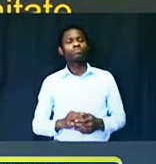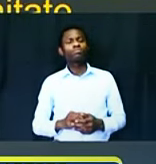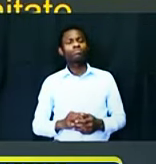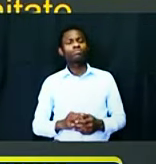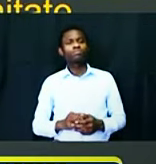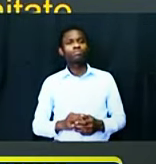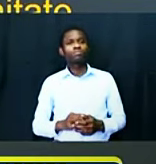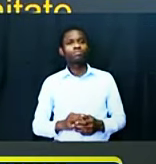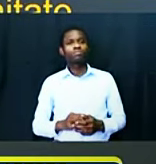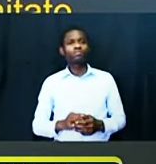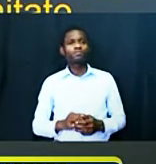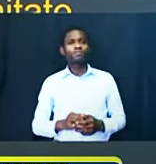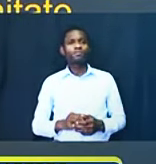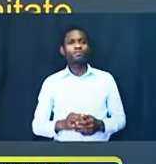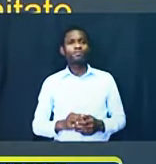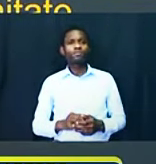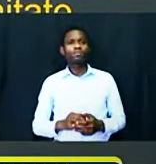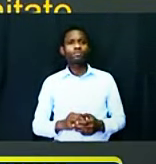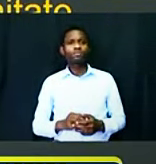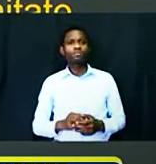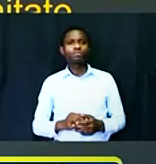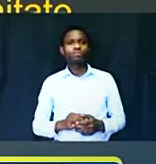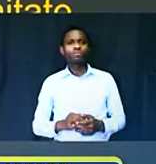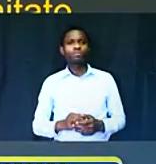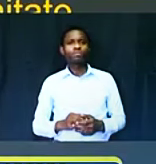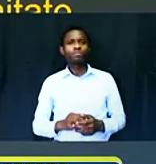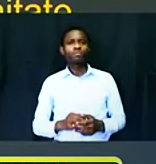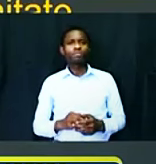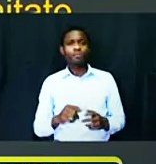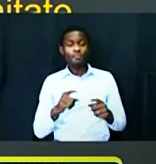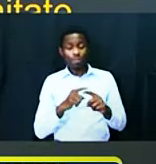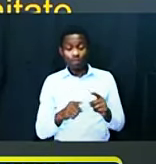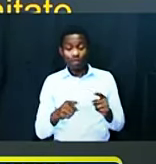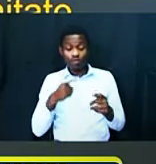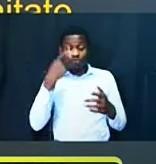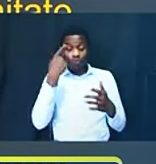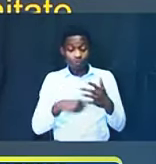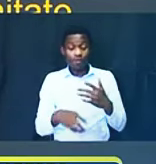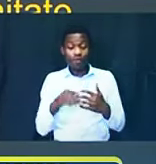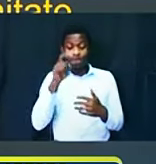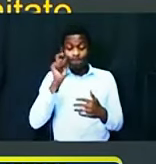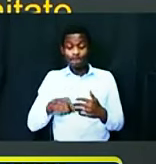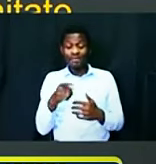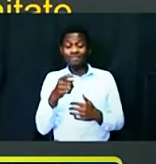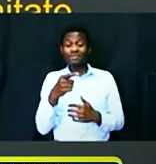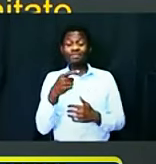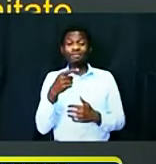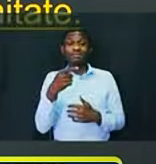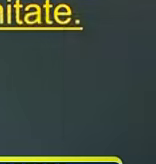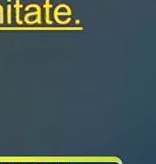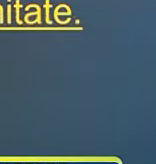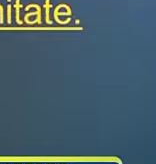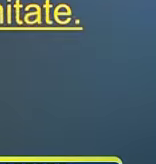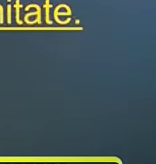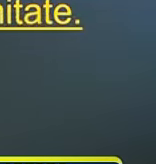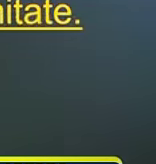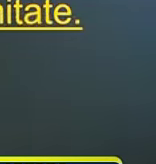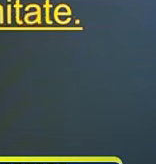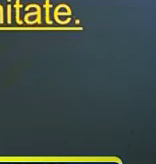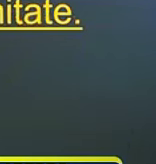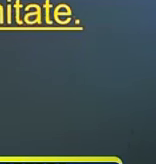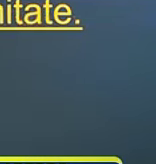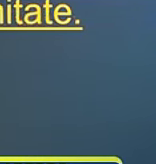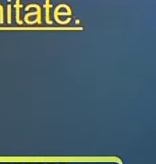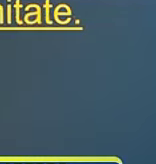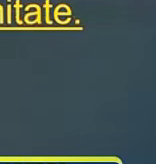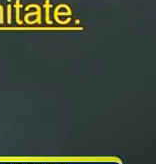But what is to be learned is lived out for